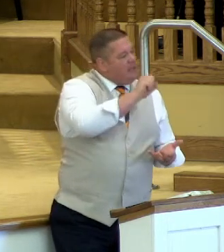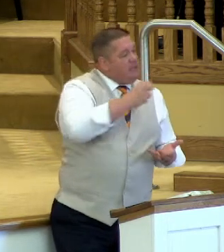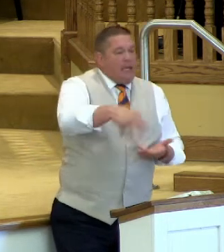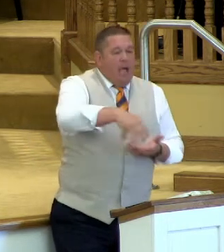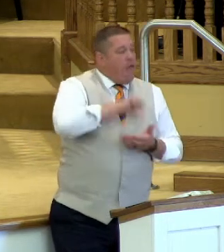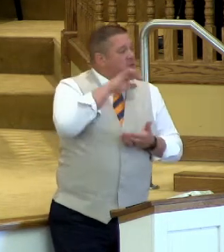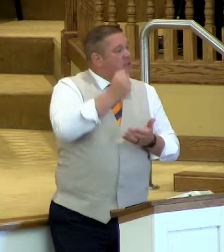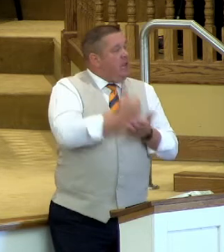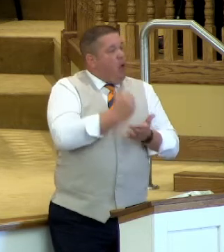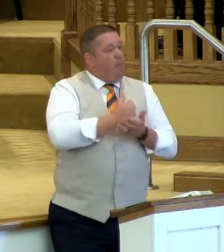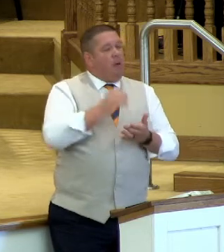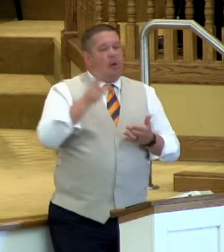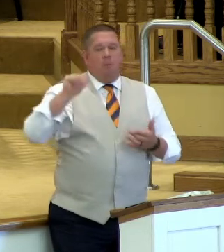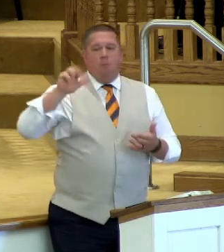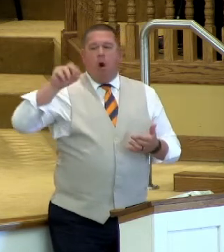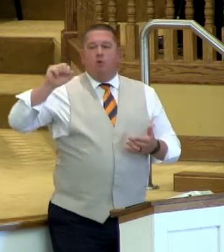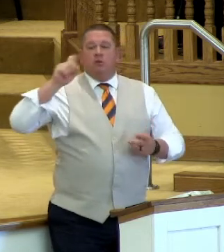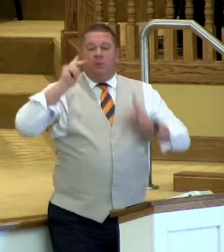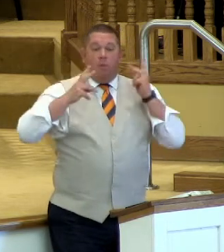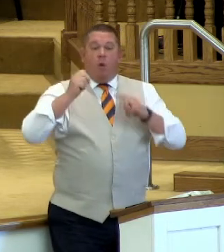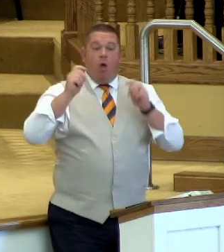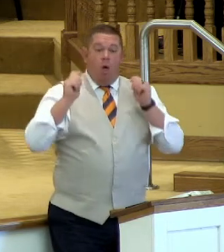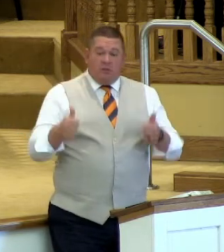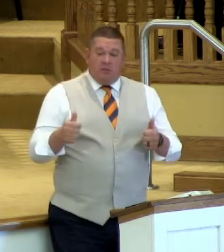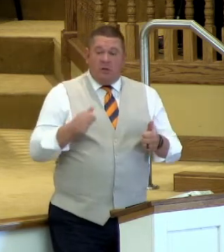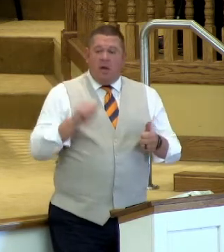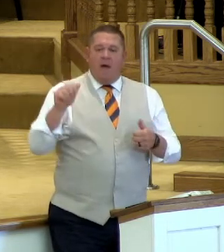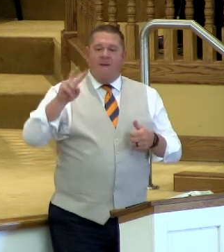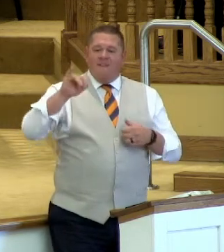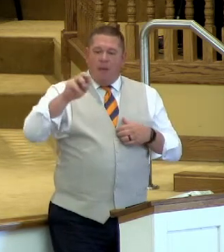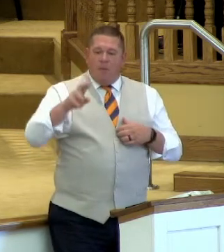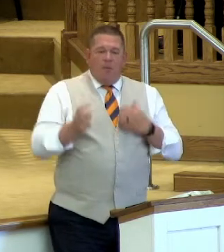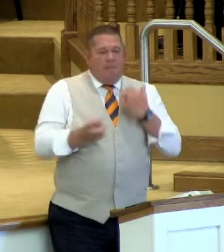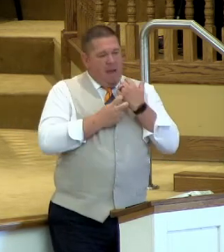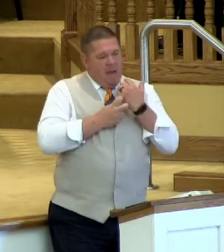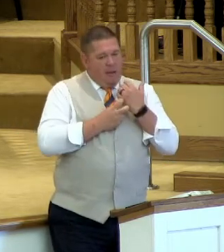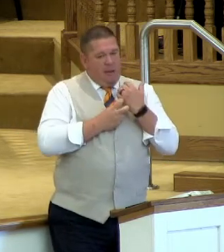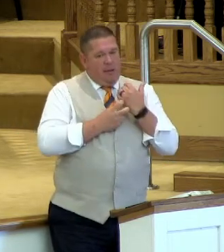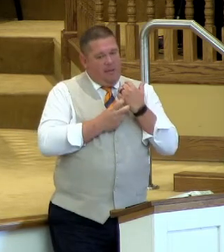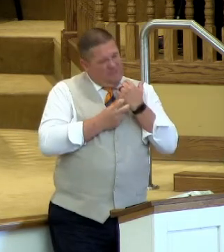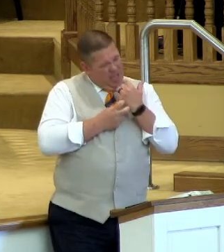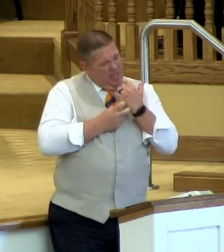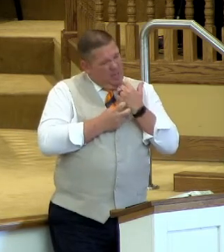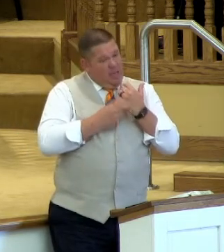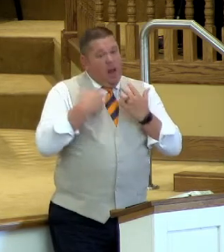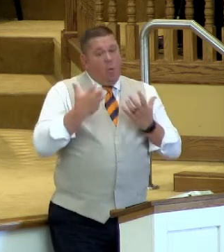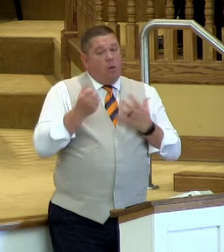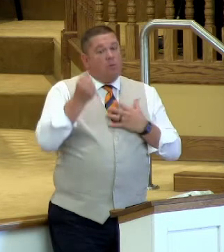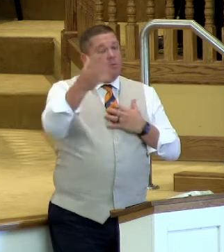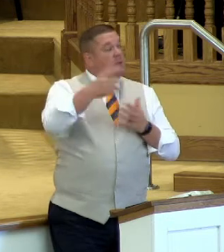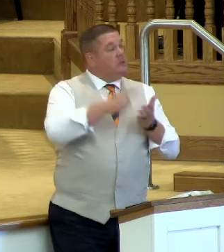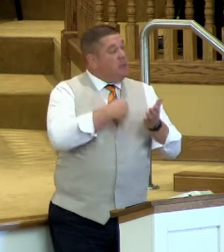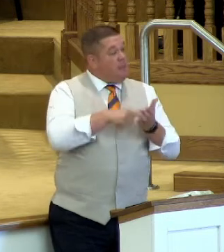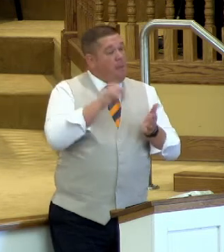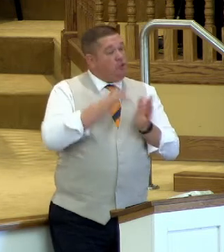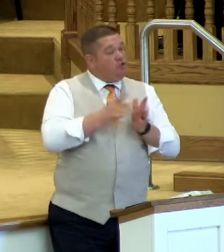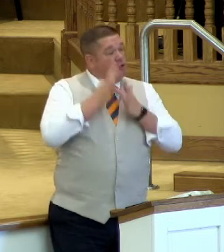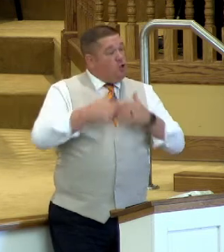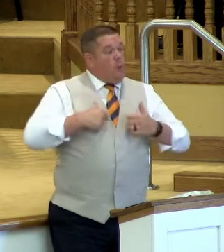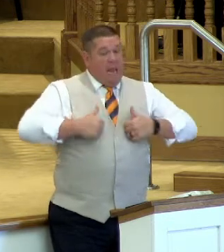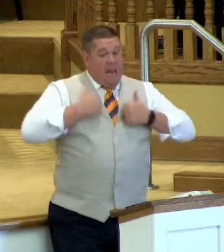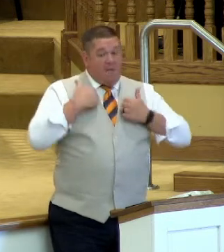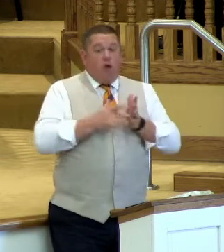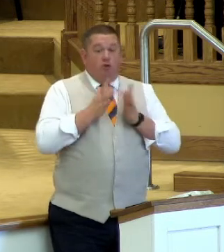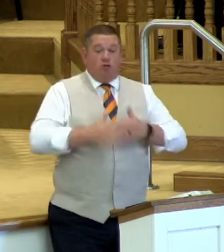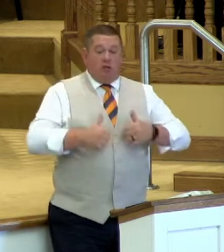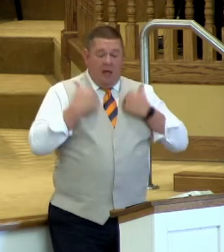gathering sticks and he's helping the barbarous people when all of a sudden a viper bites you. And I want to throw out there that sometimes as Christians, we're living our